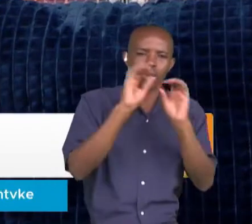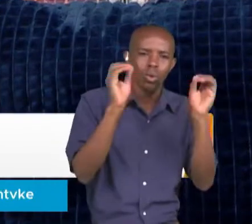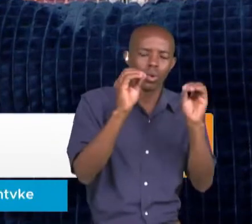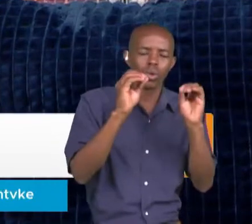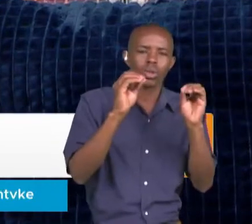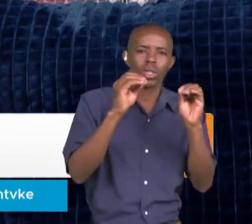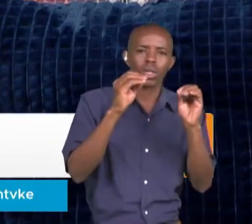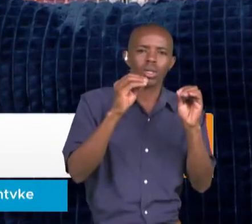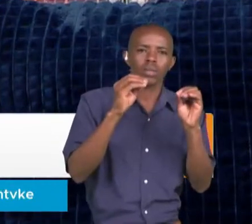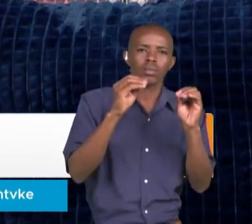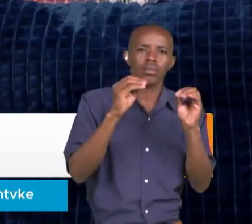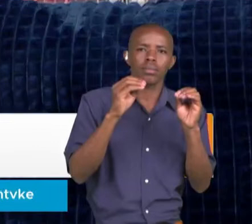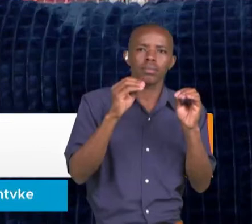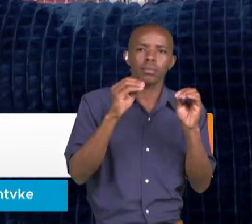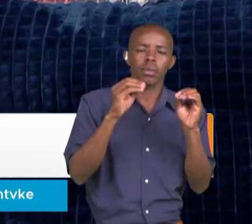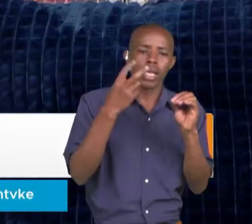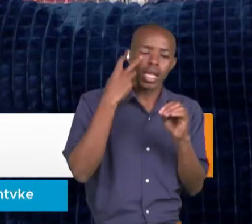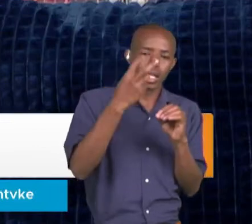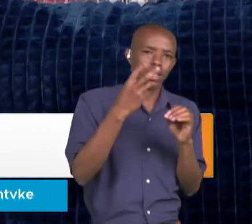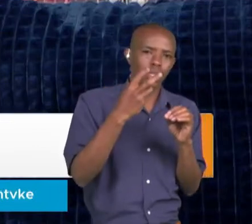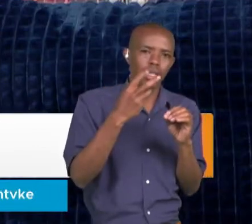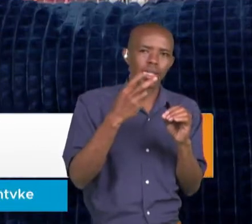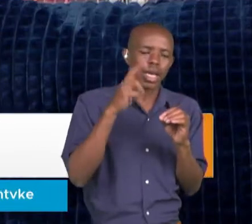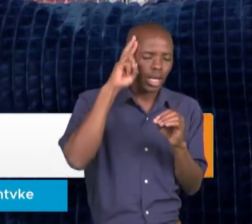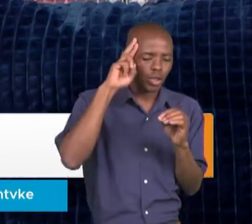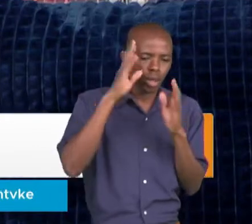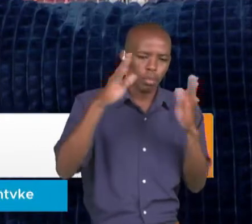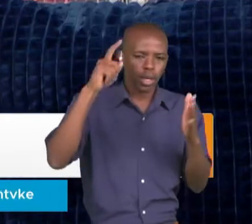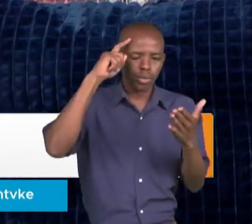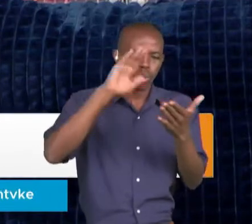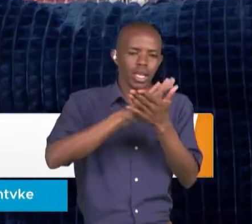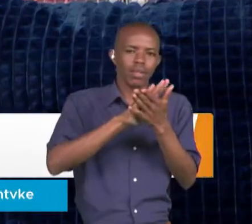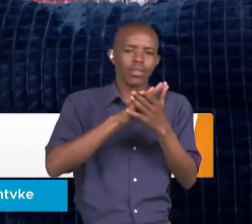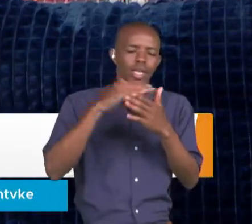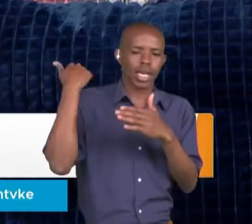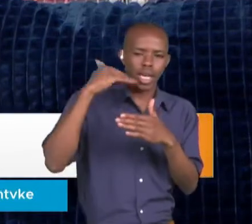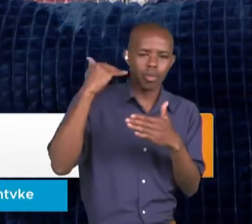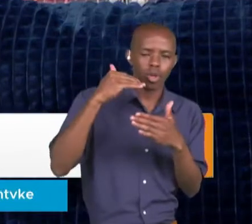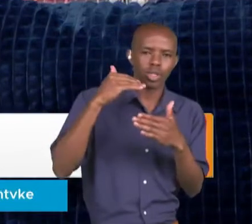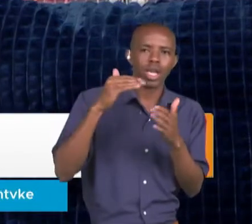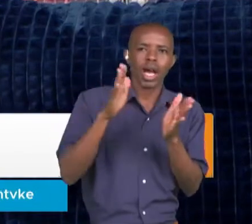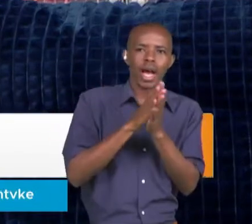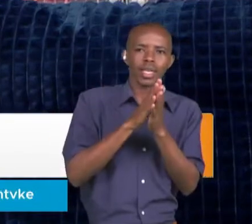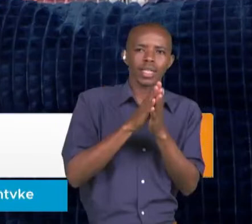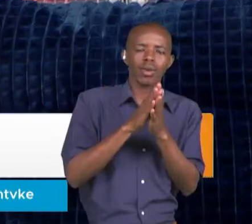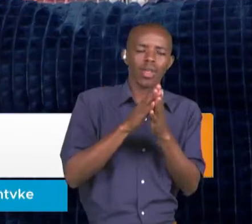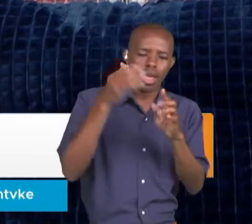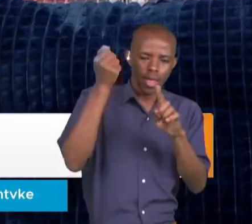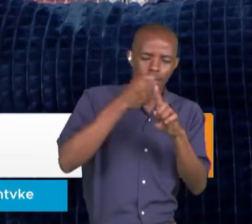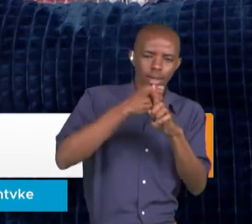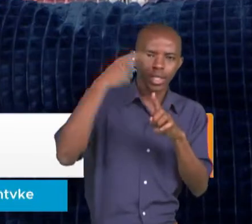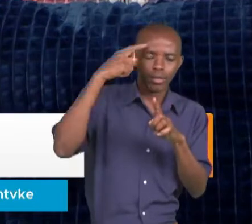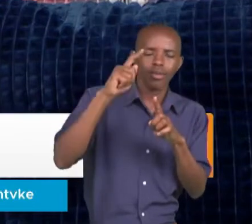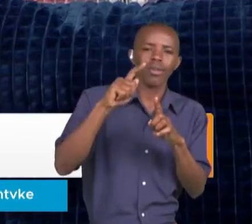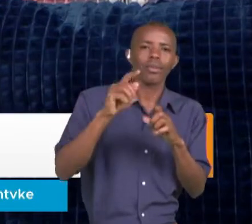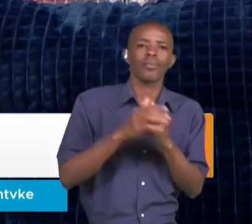Because they might just go there and find a bigger reason to believe those, yeah, guys, yeah, and their doctrine and what they are fighting for, mm-hmm, at the end